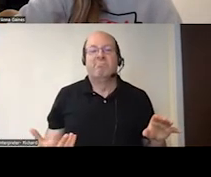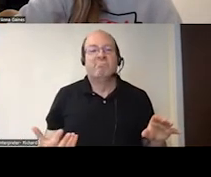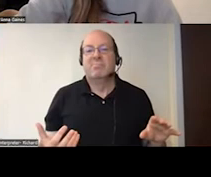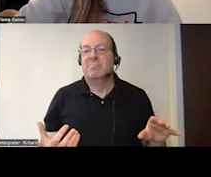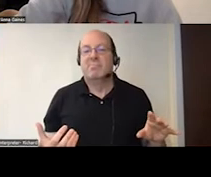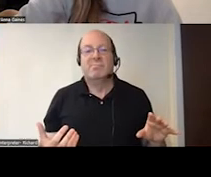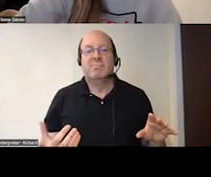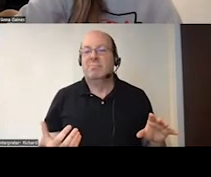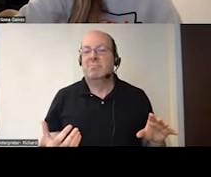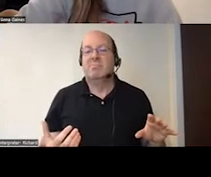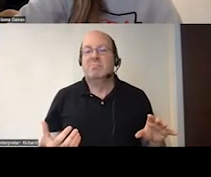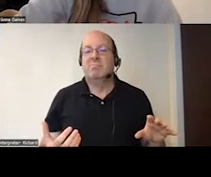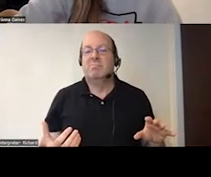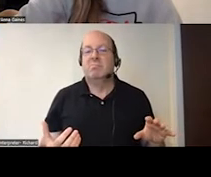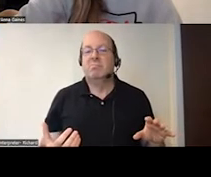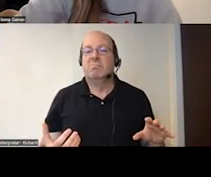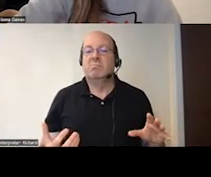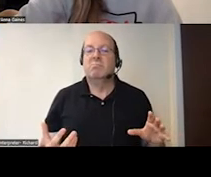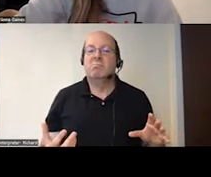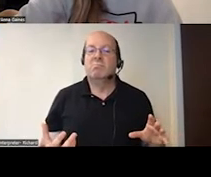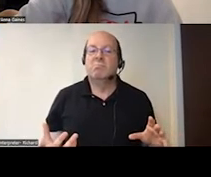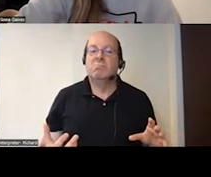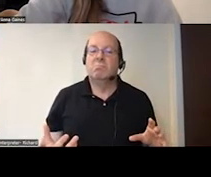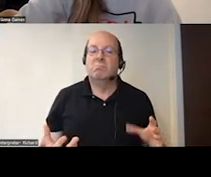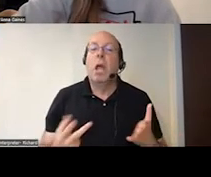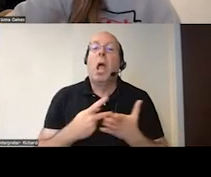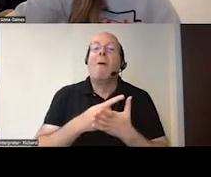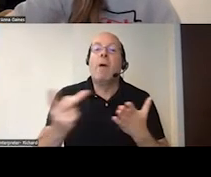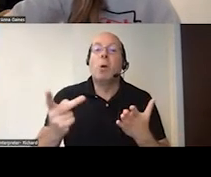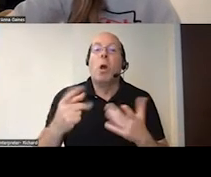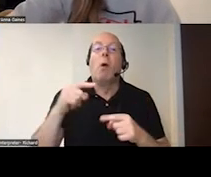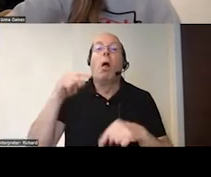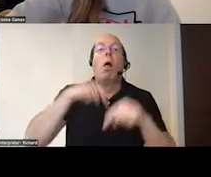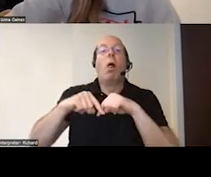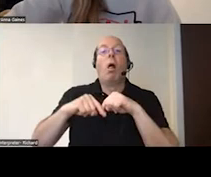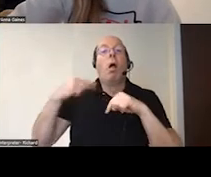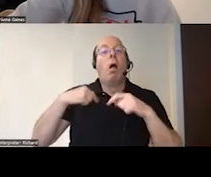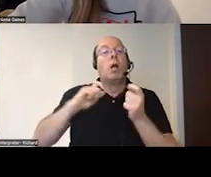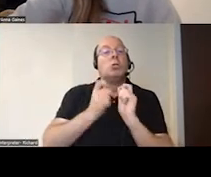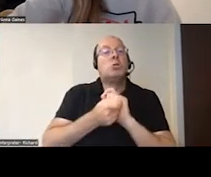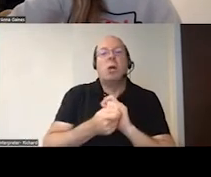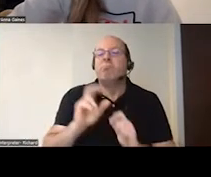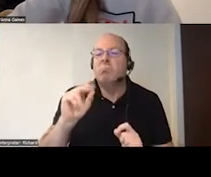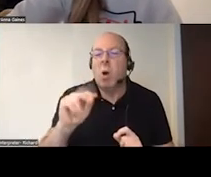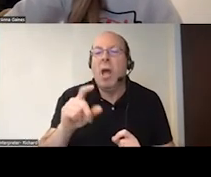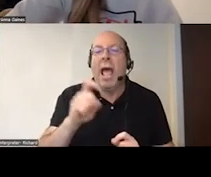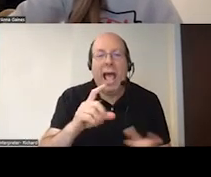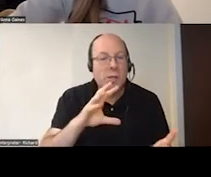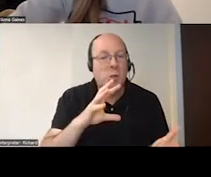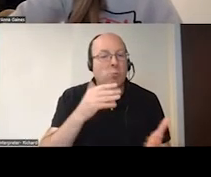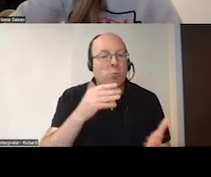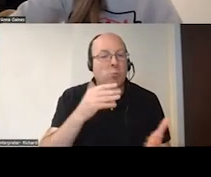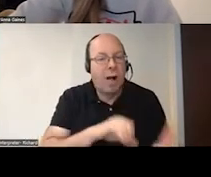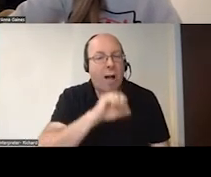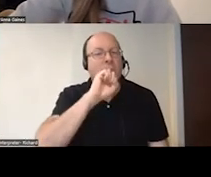I don't think it's the kind of failure where like I could have done anything else about it. Like, I think that it sort of had to happen that way for me to learn. Otherwise